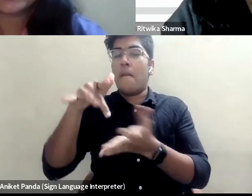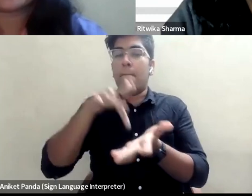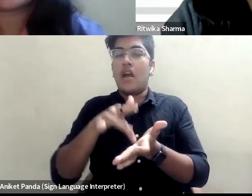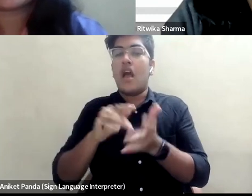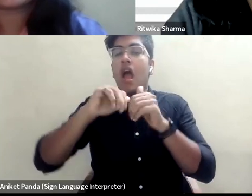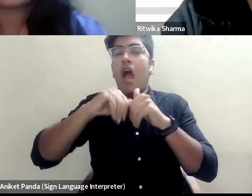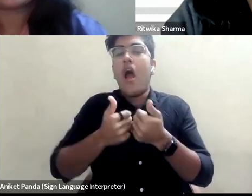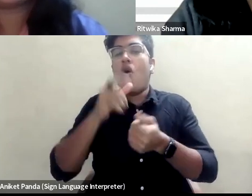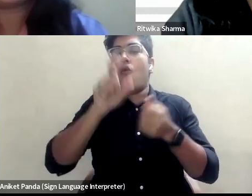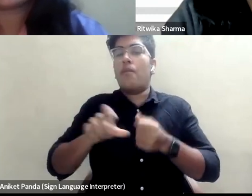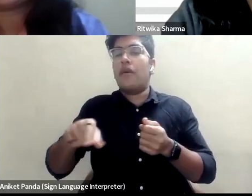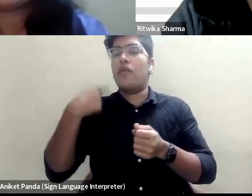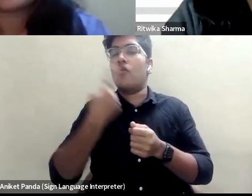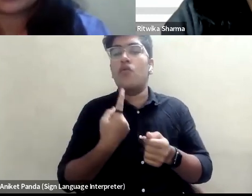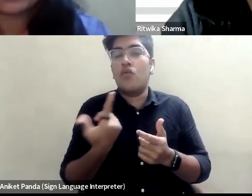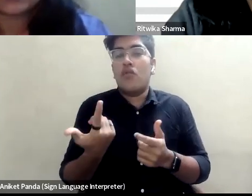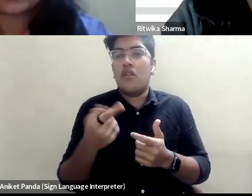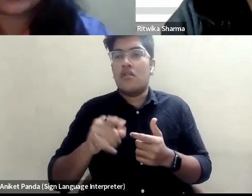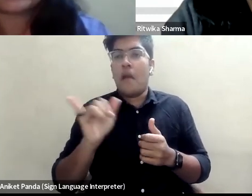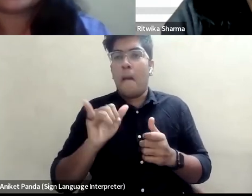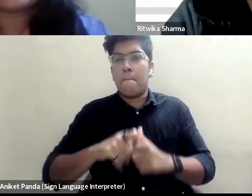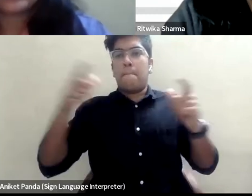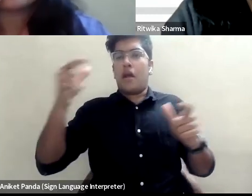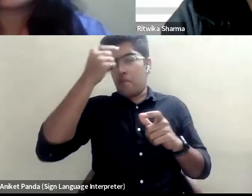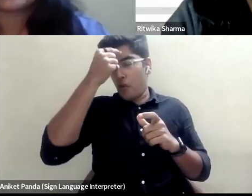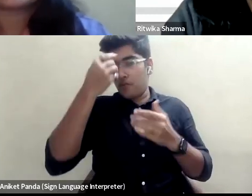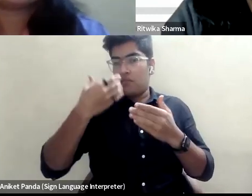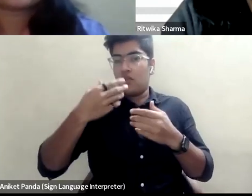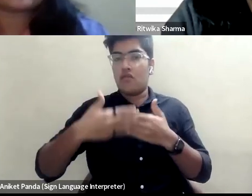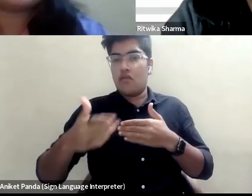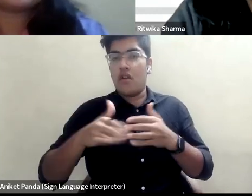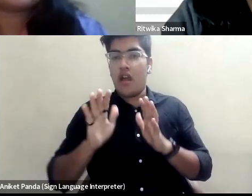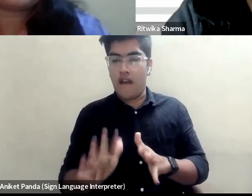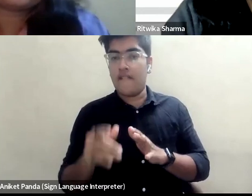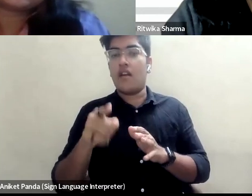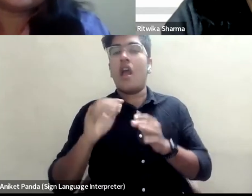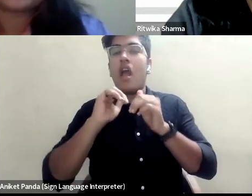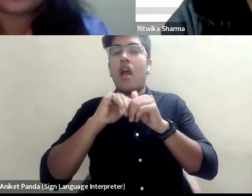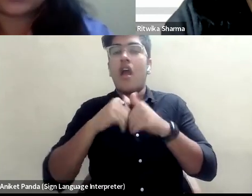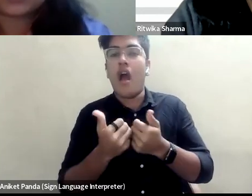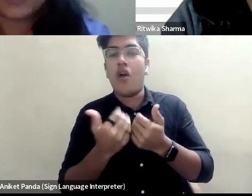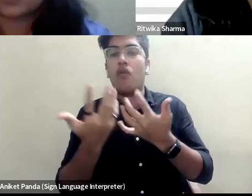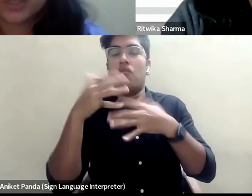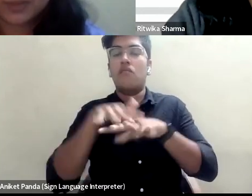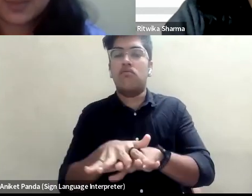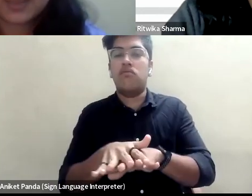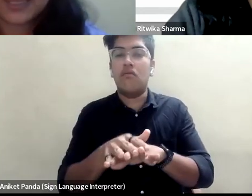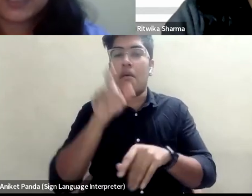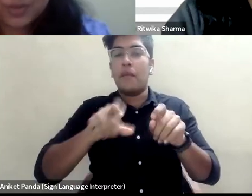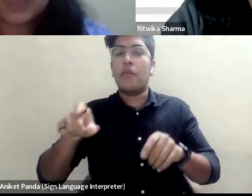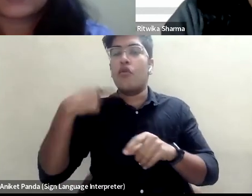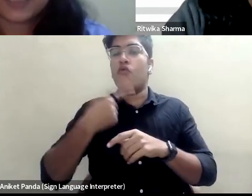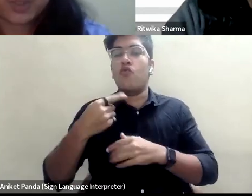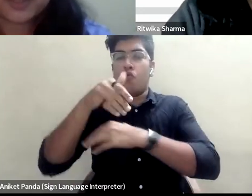like this, which is already such a huge issue in the country, how is it taking into account the people at the borders,